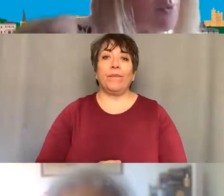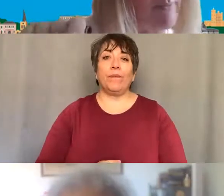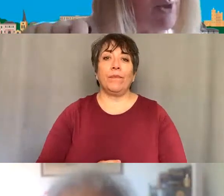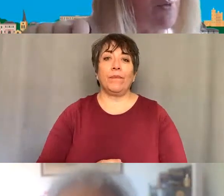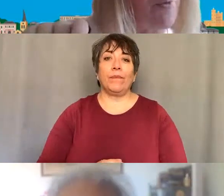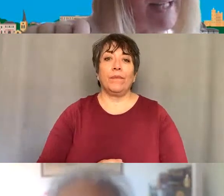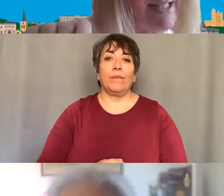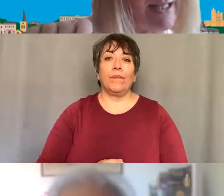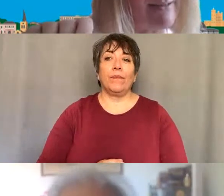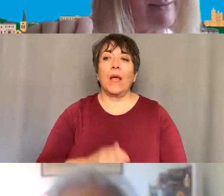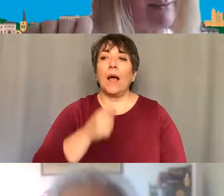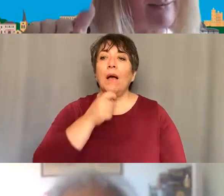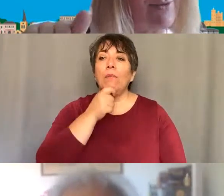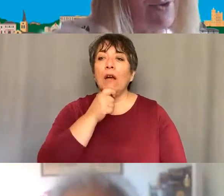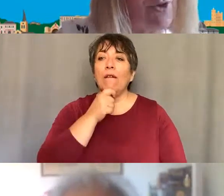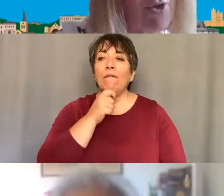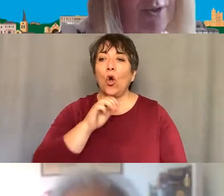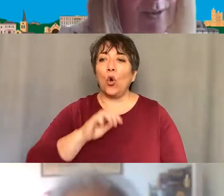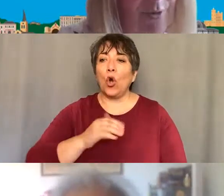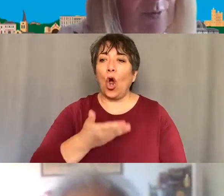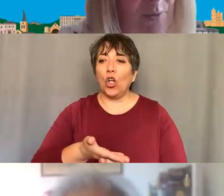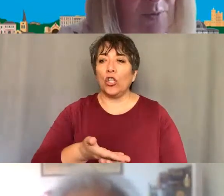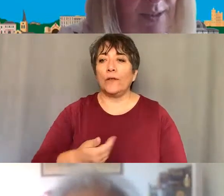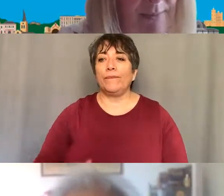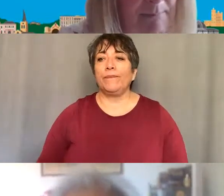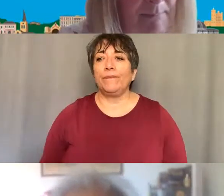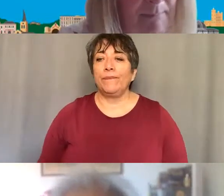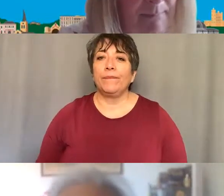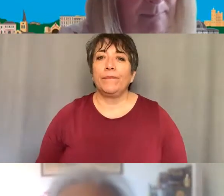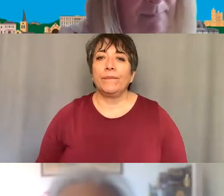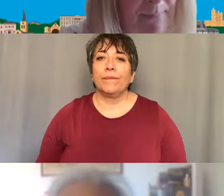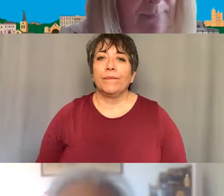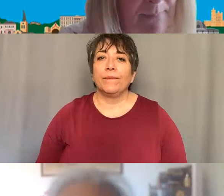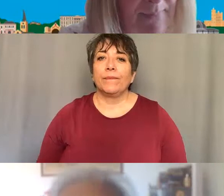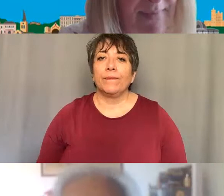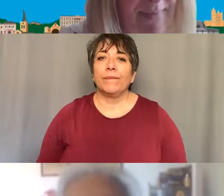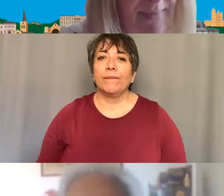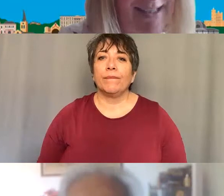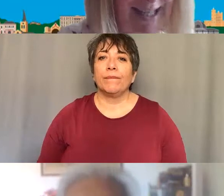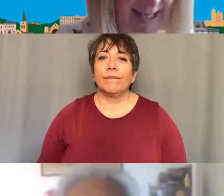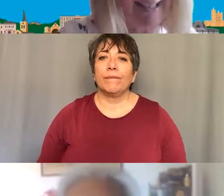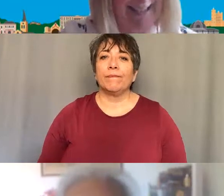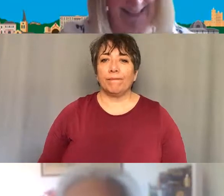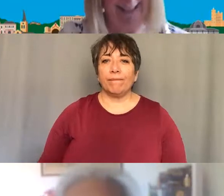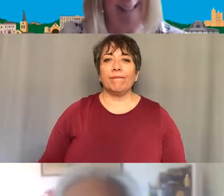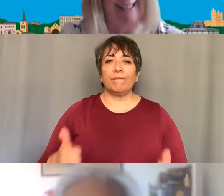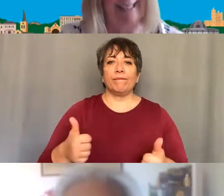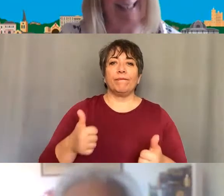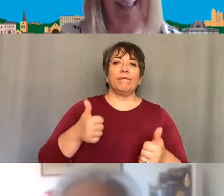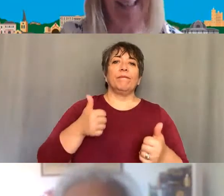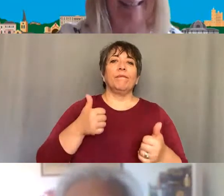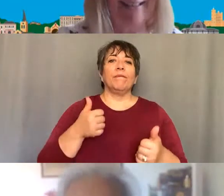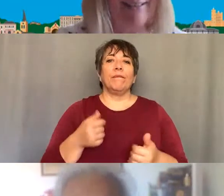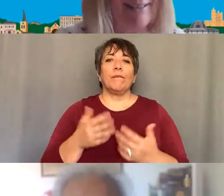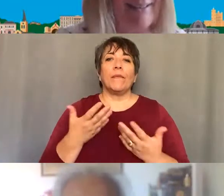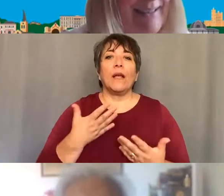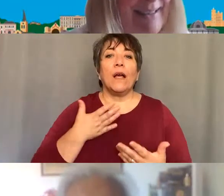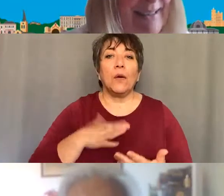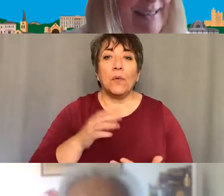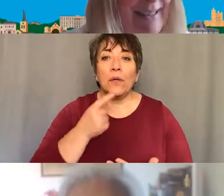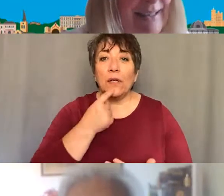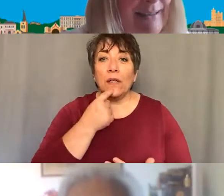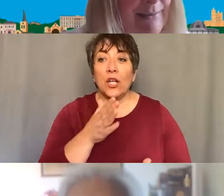You need to unmute, Rita. Just unmute. That's right. It. Well, to tell you the truth, it's